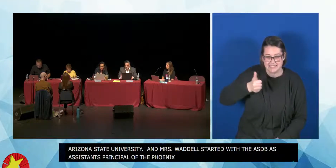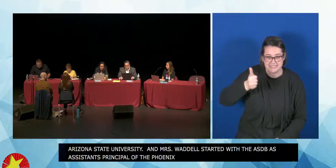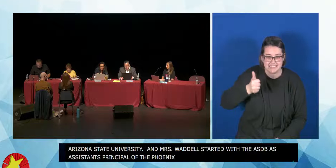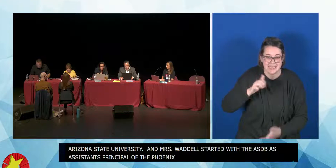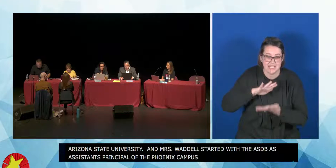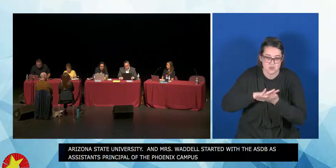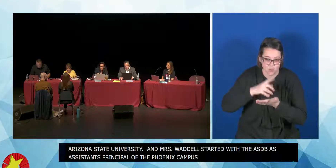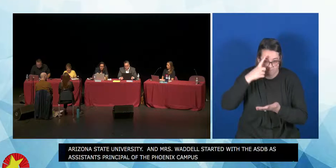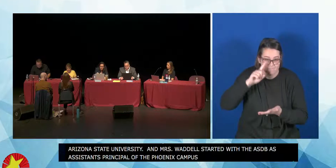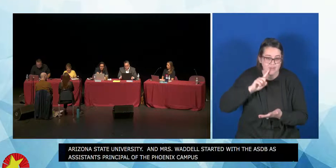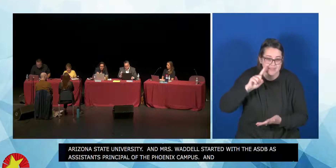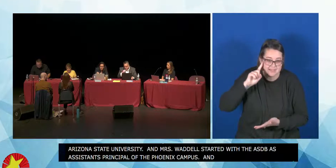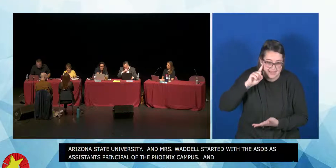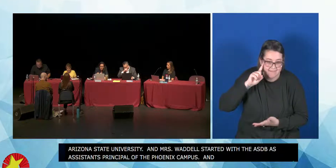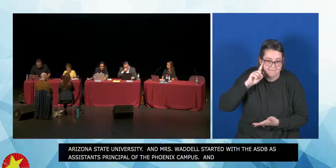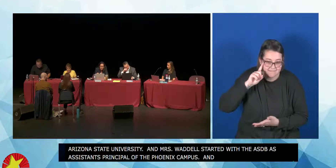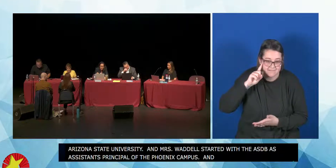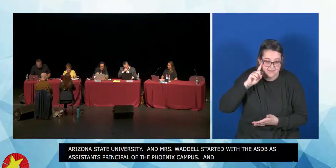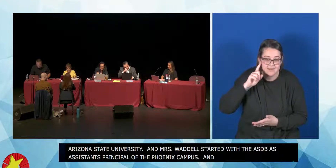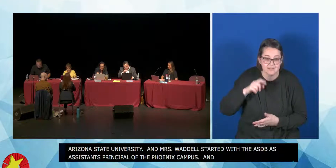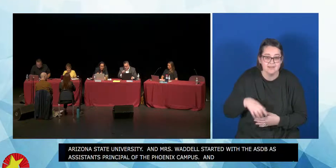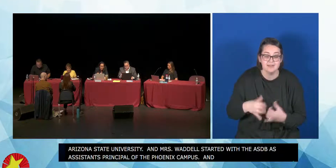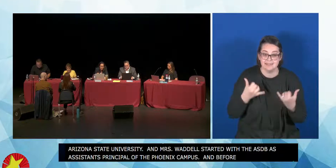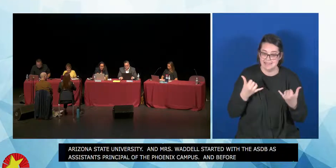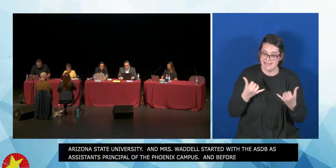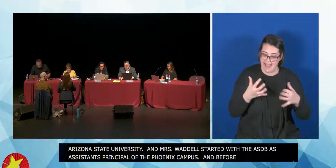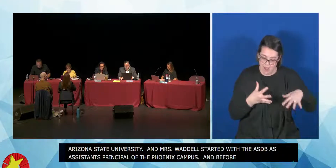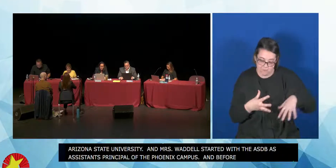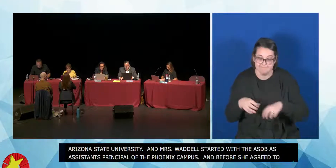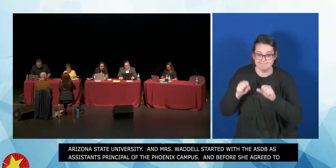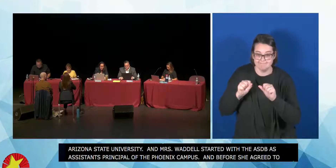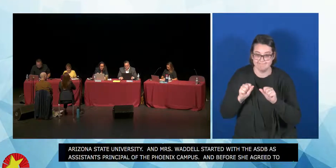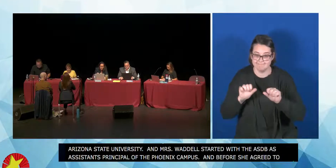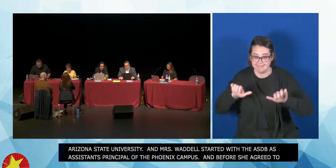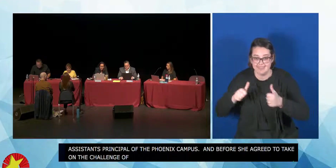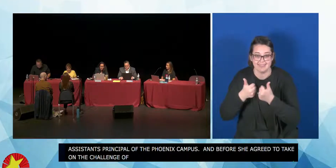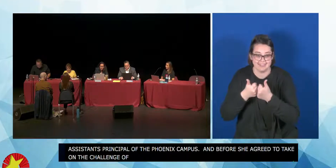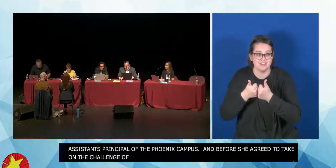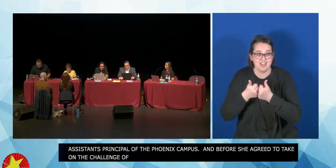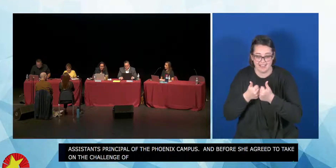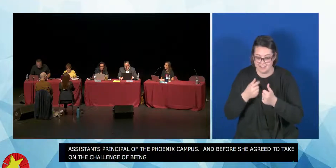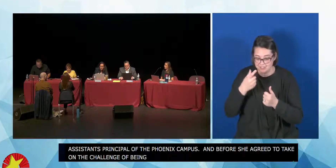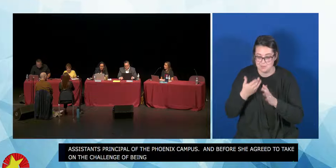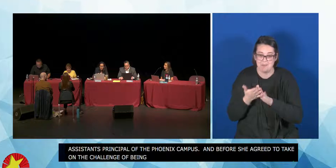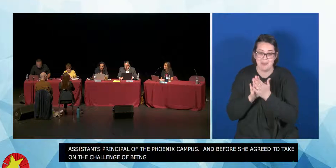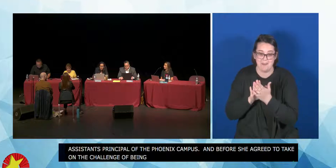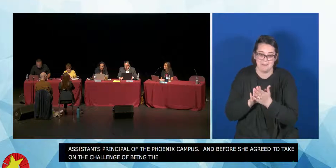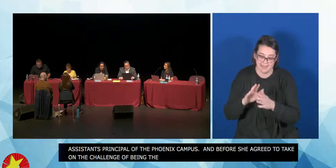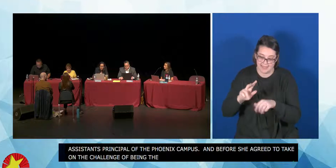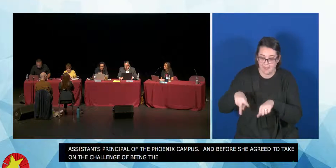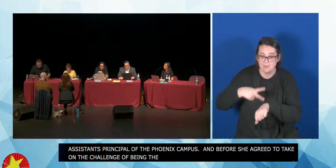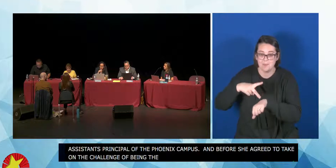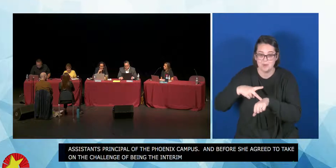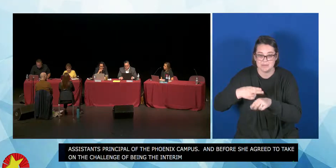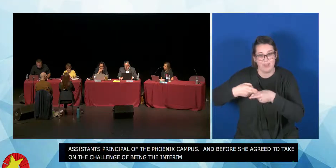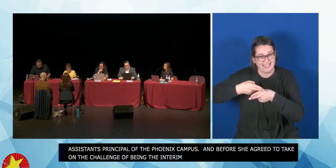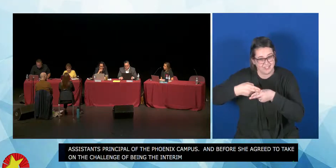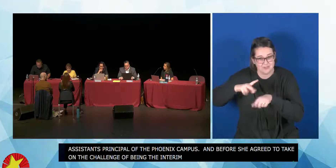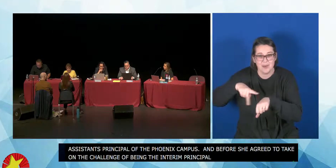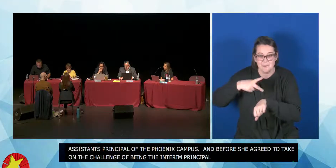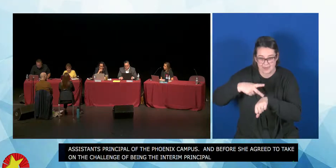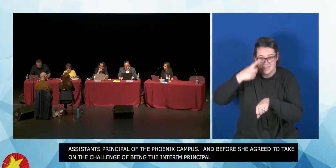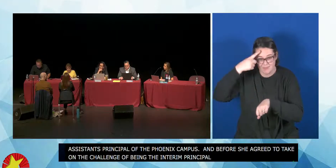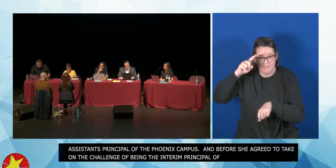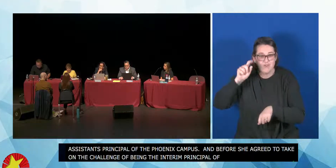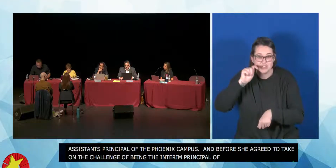she agreed to take on the challenge of being the interim principal of the Tucson campus until she